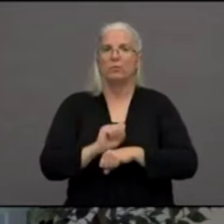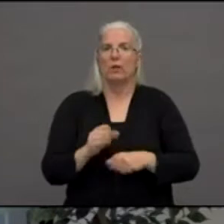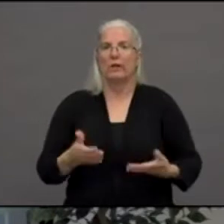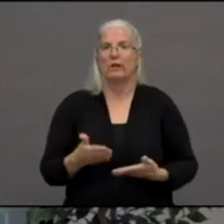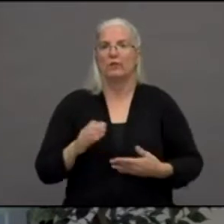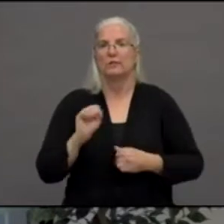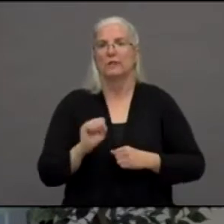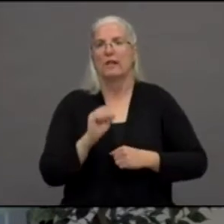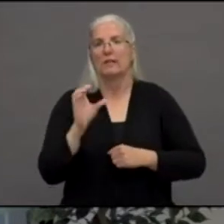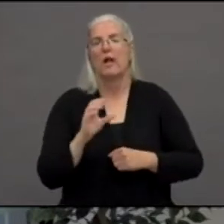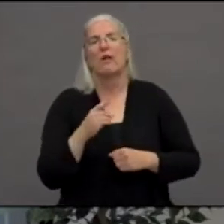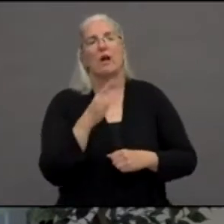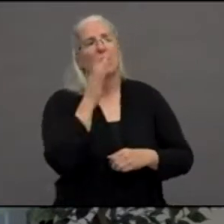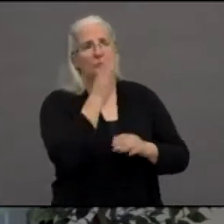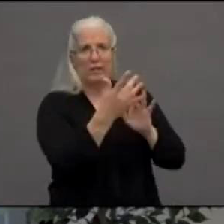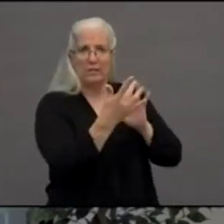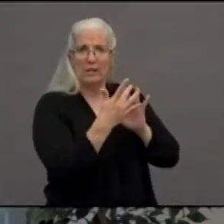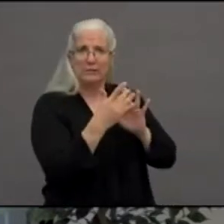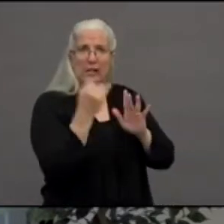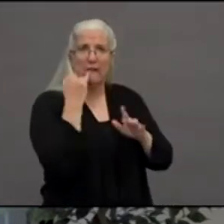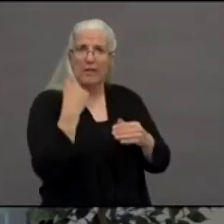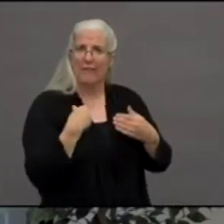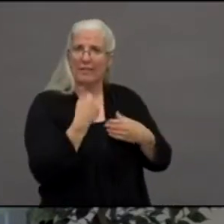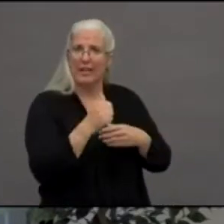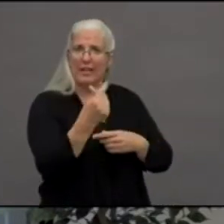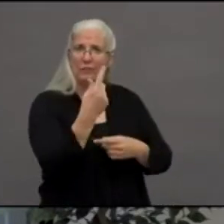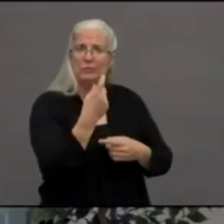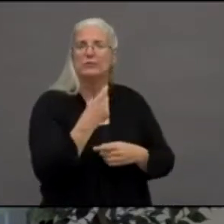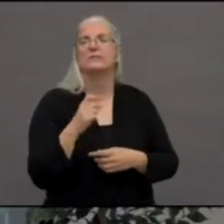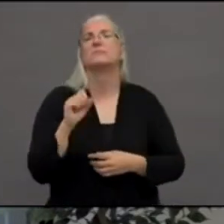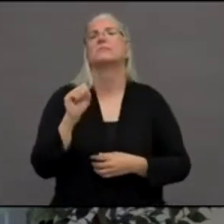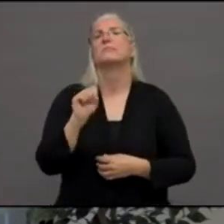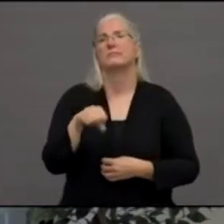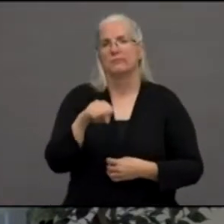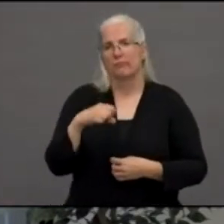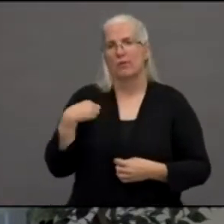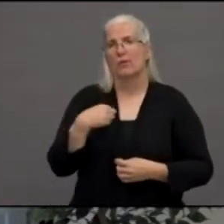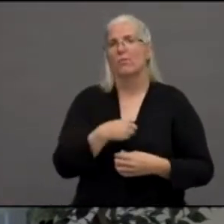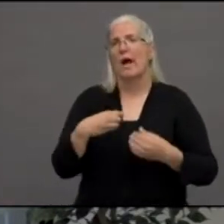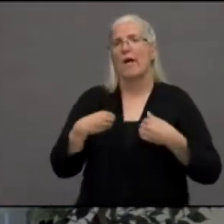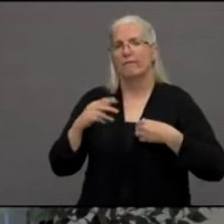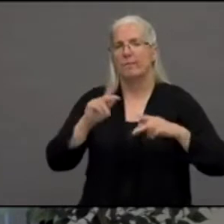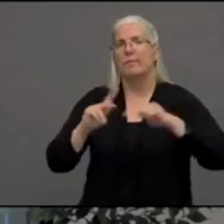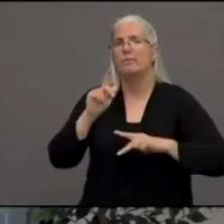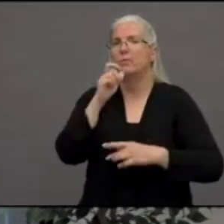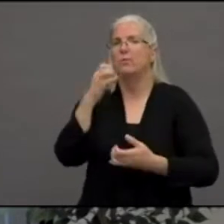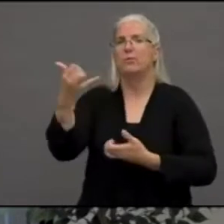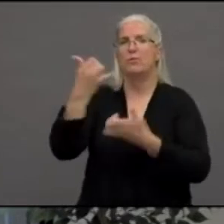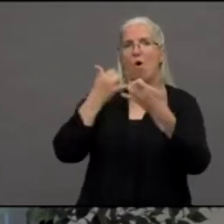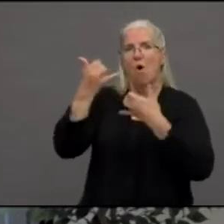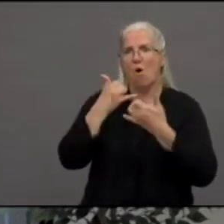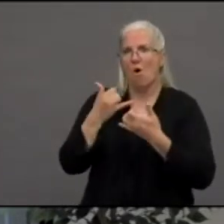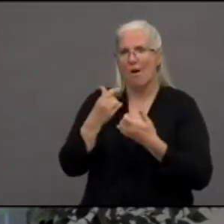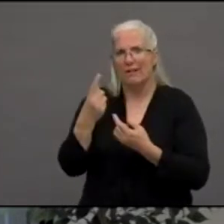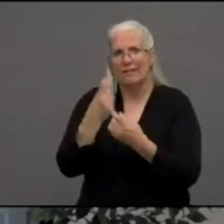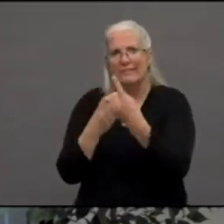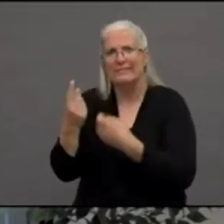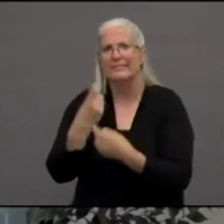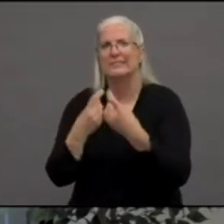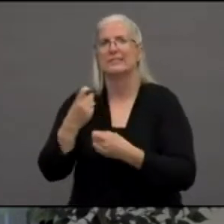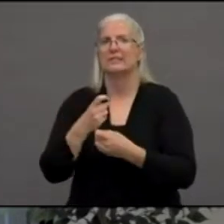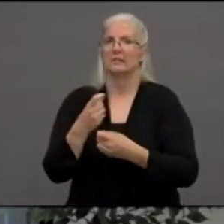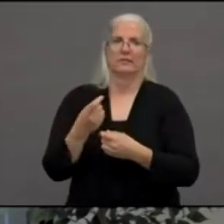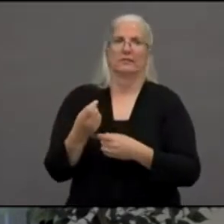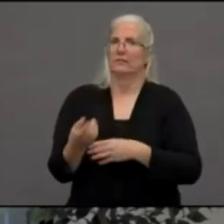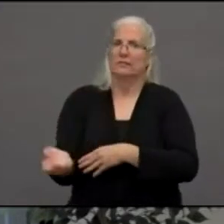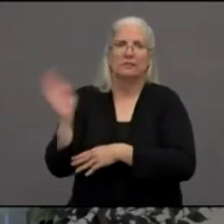they can contact our business line, and thank you for bringing that up. We have people staffing our phones 5 days a week. Typically, we'll be there over the weekend, this weekend again, to help out with